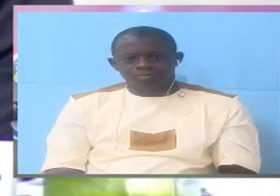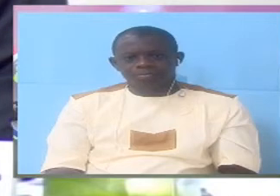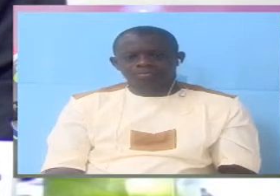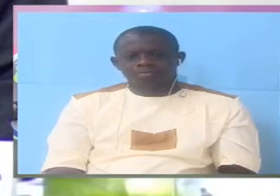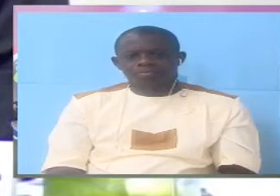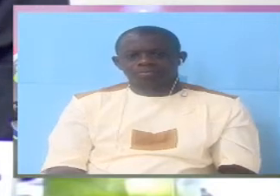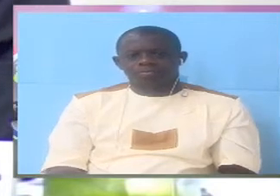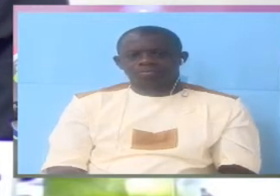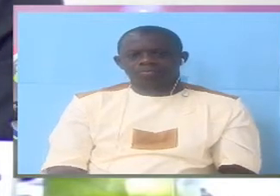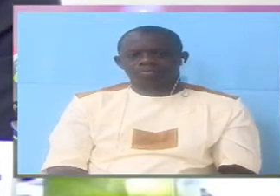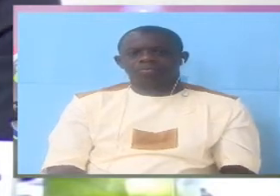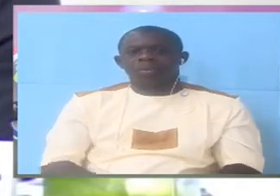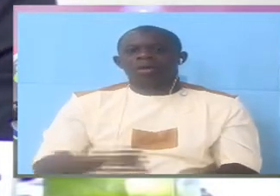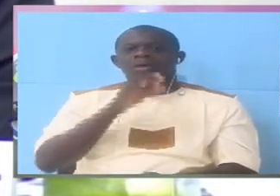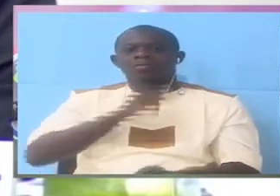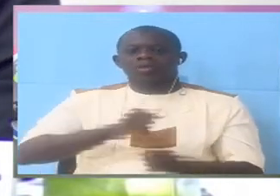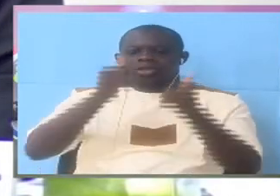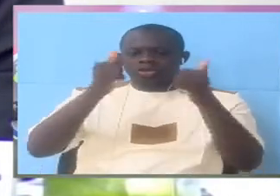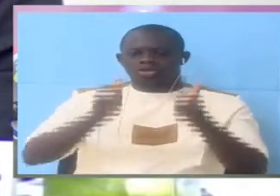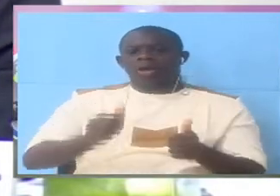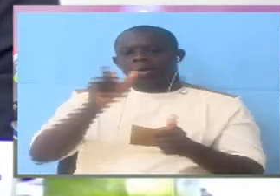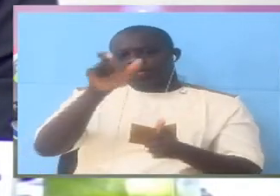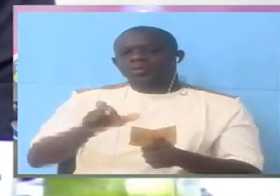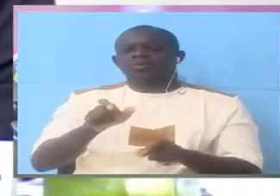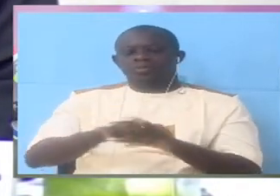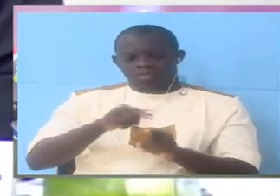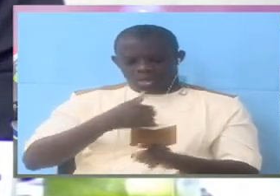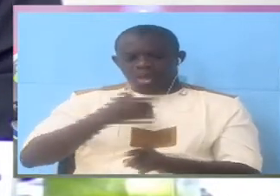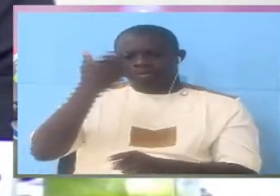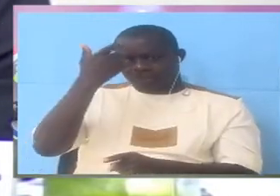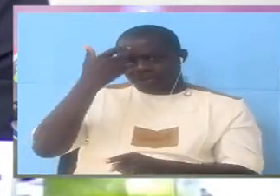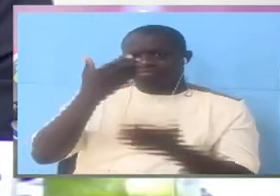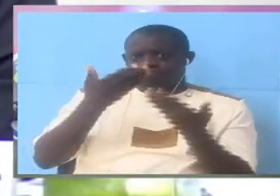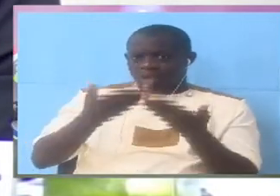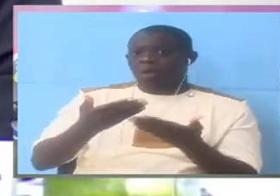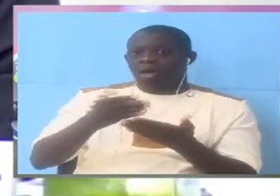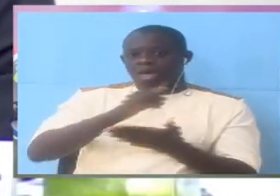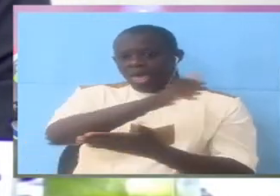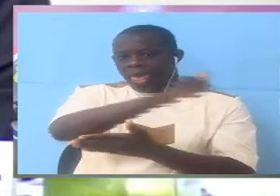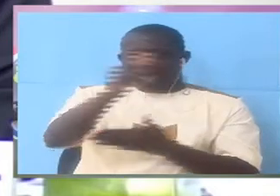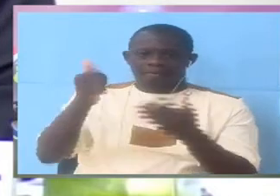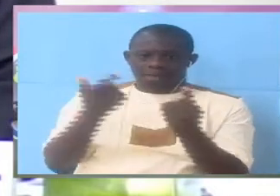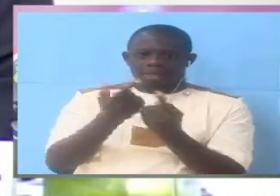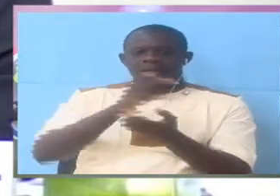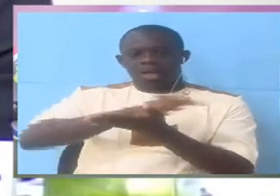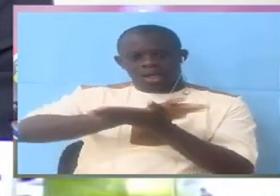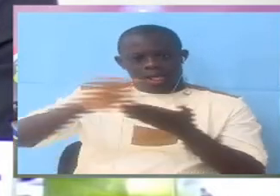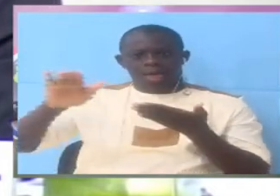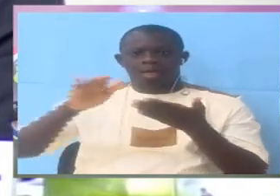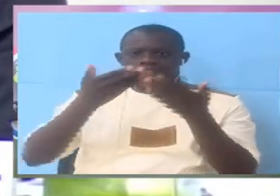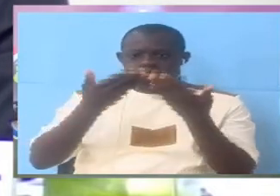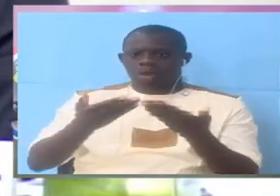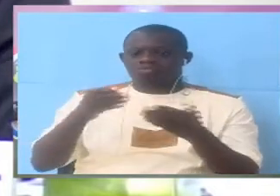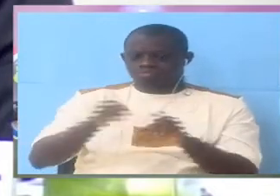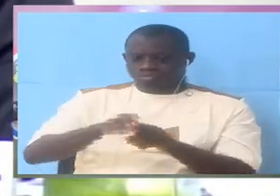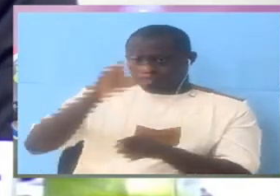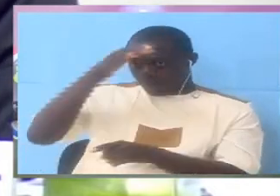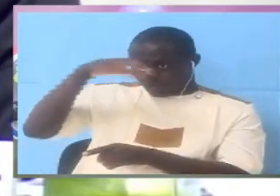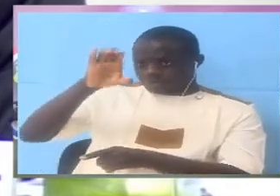Okay, Mr. Chair. I think the record is clear. The Commission would be able to draw their